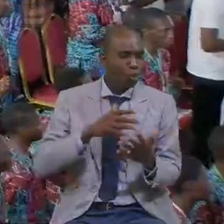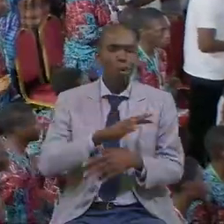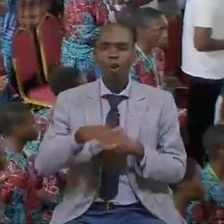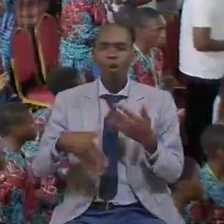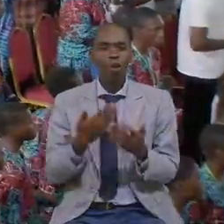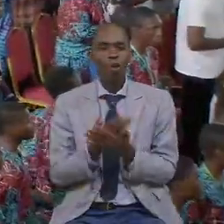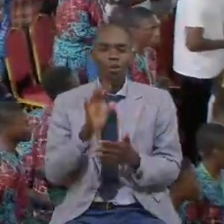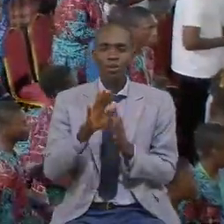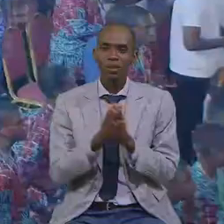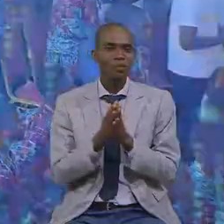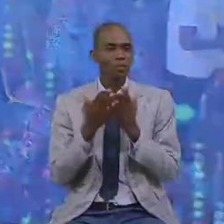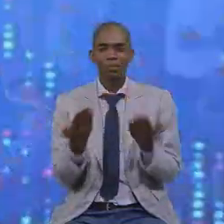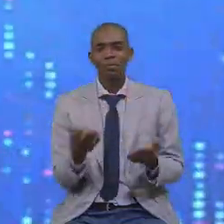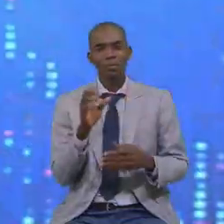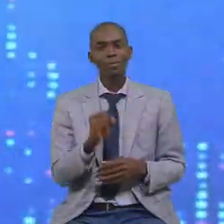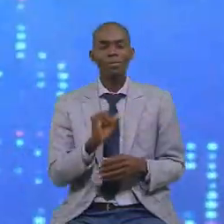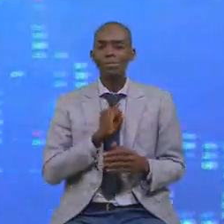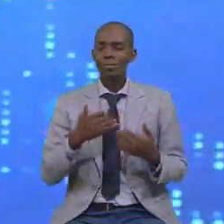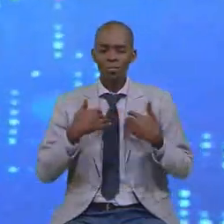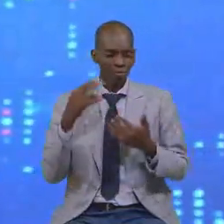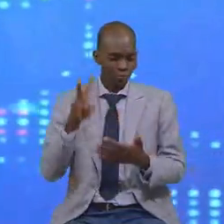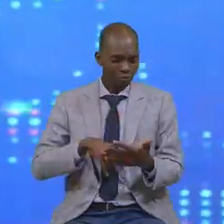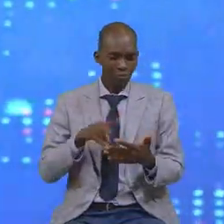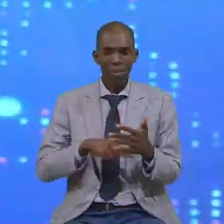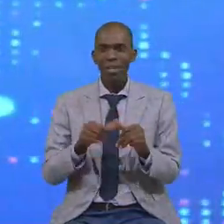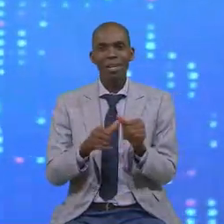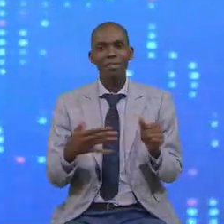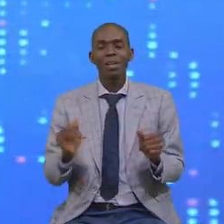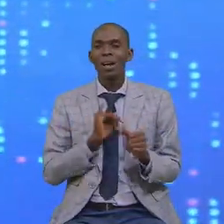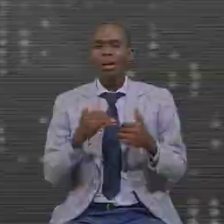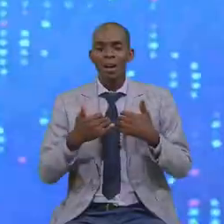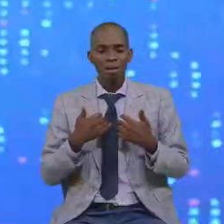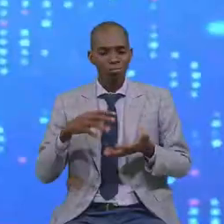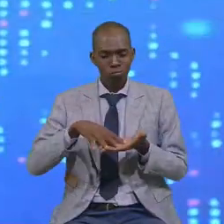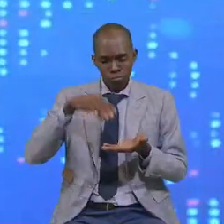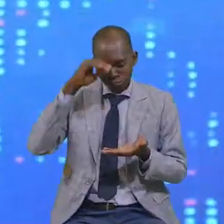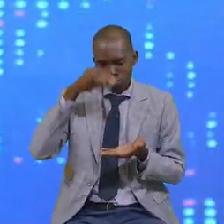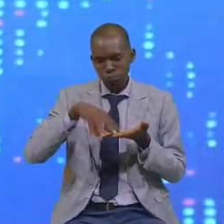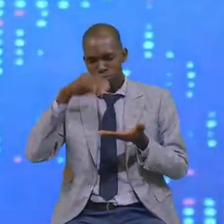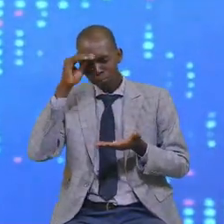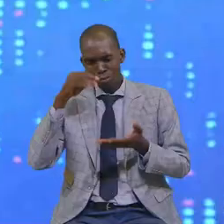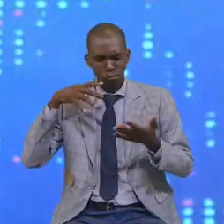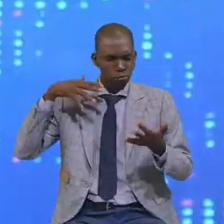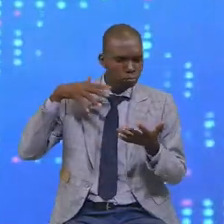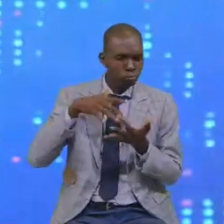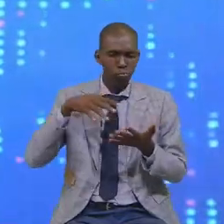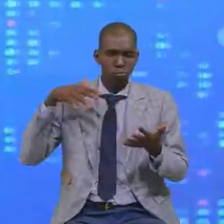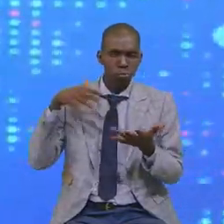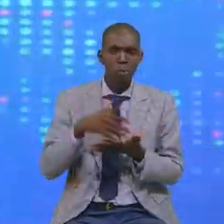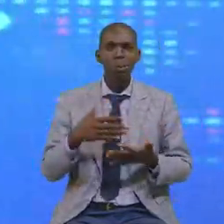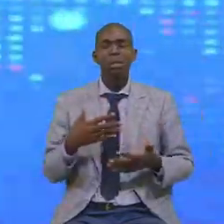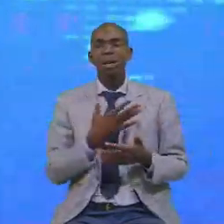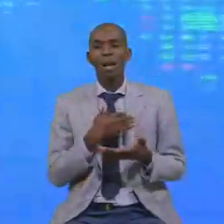had read everything, had studied everything, and I copied quite a lot of